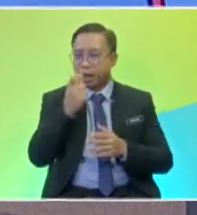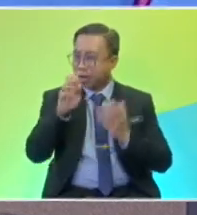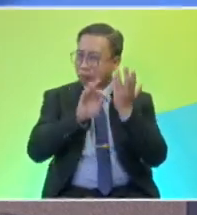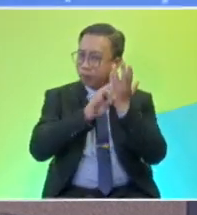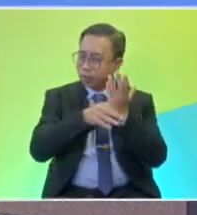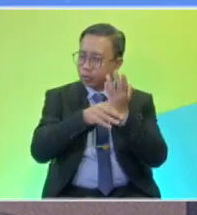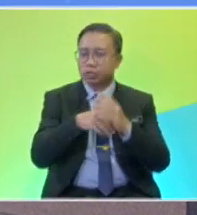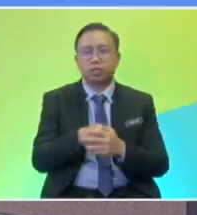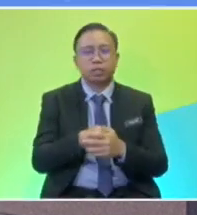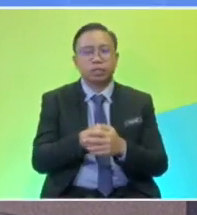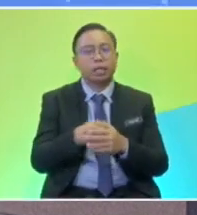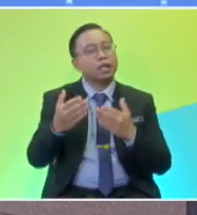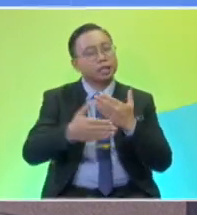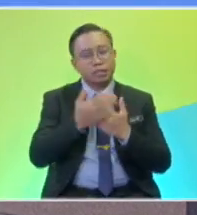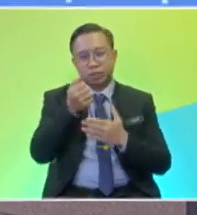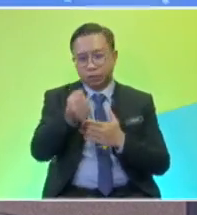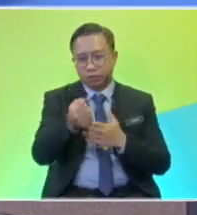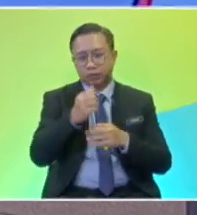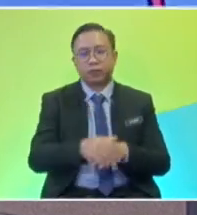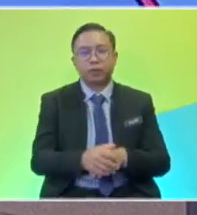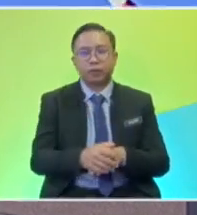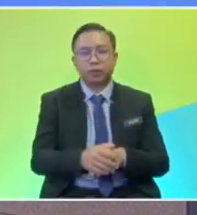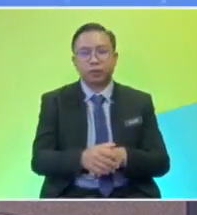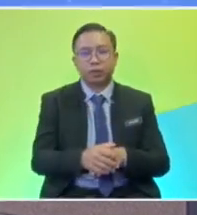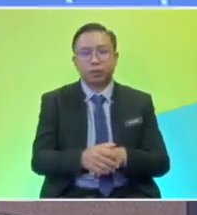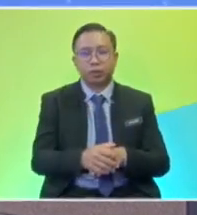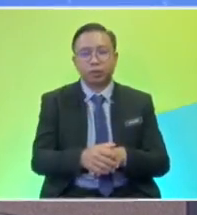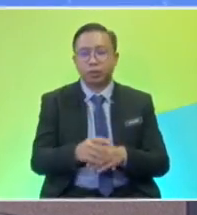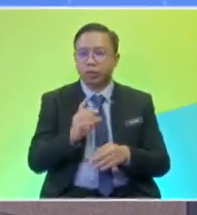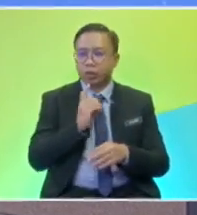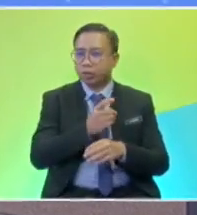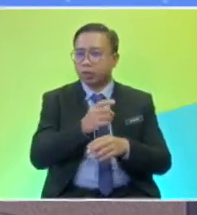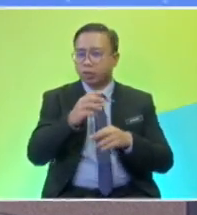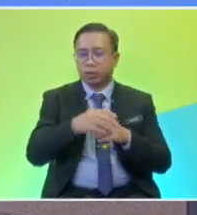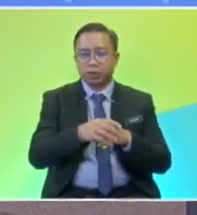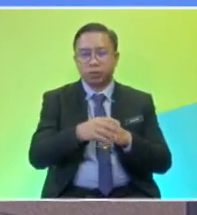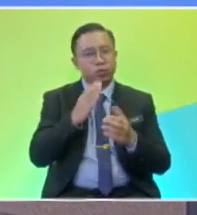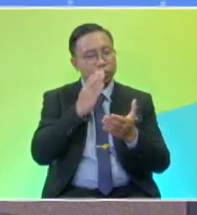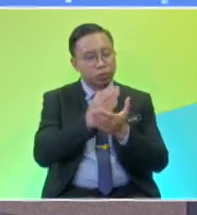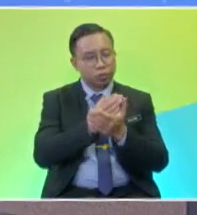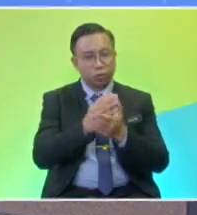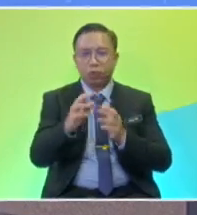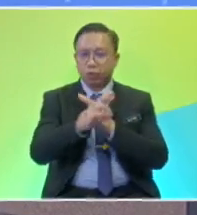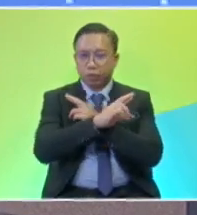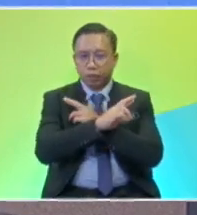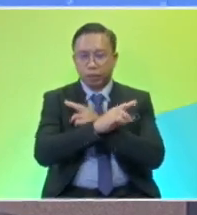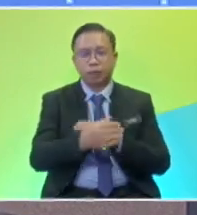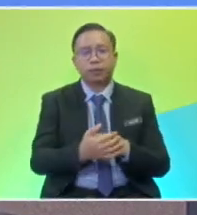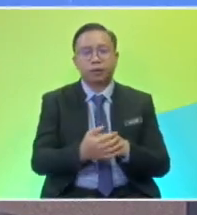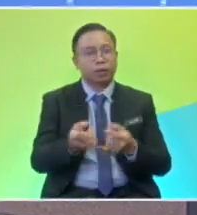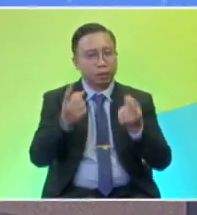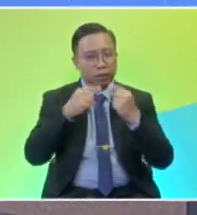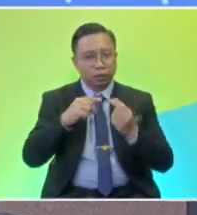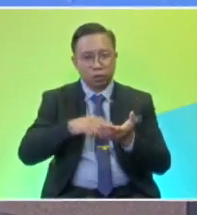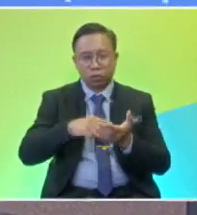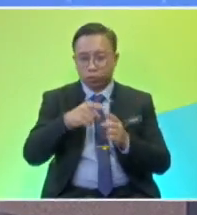a bit more, so it's easier for you as well, people at home. So with that, we'll take a very short commercial break, and we'll come back to